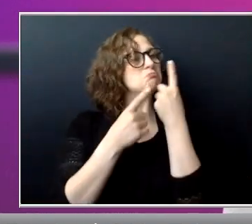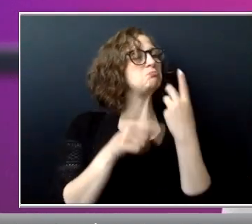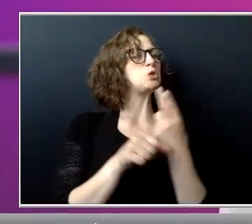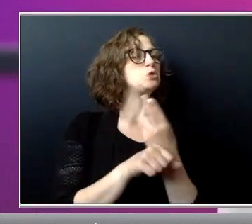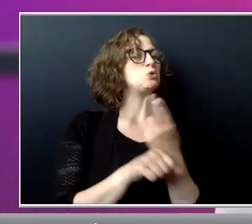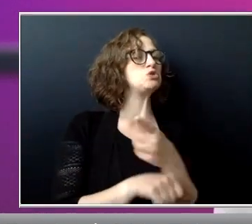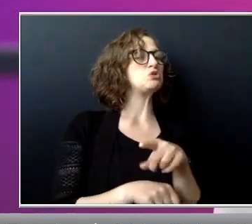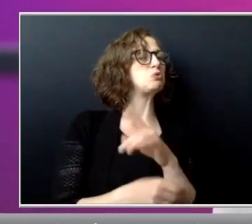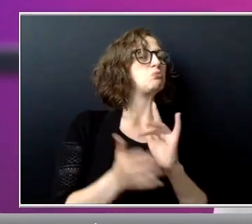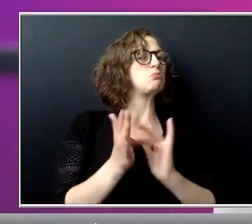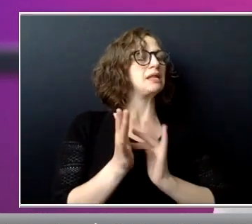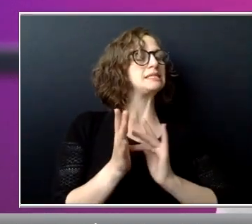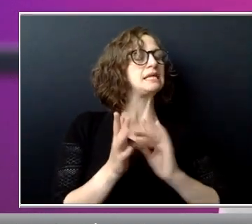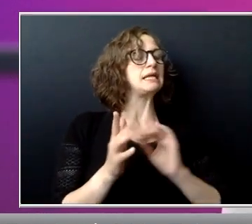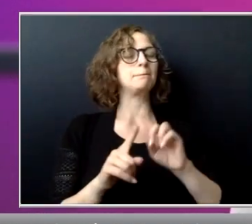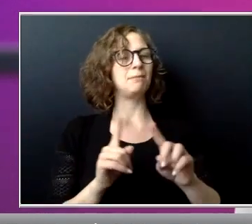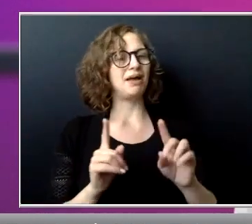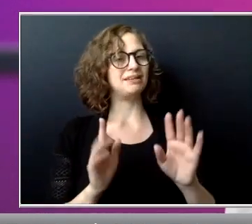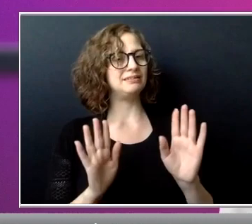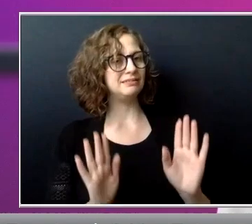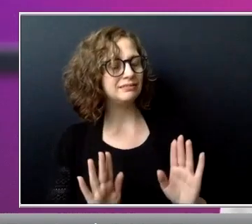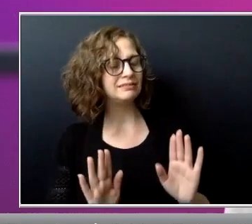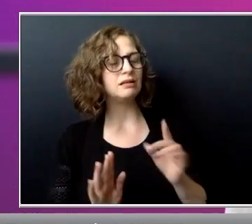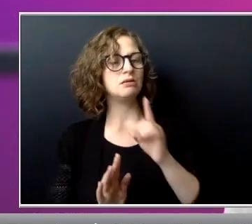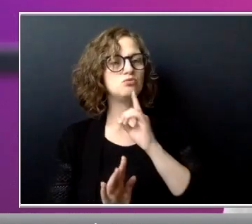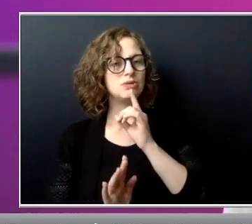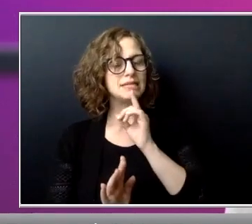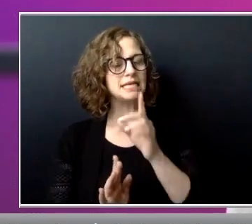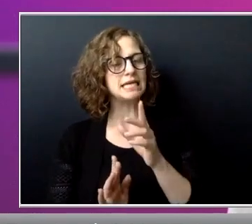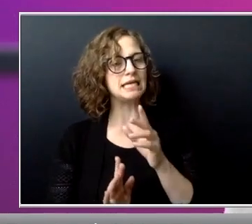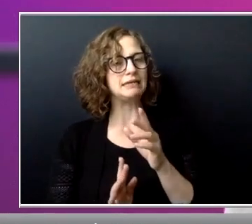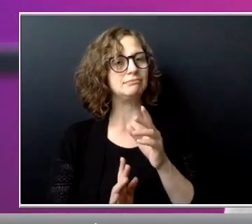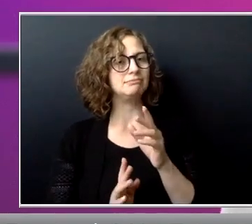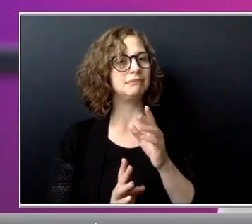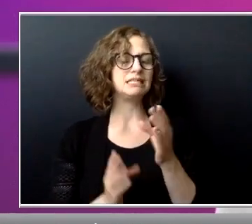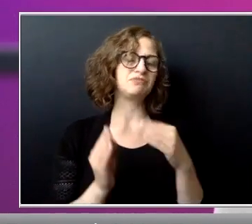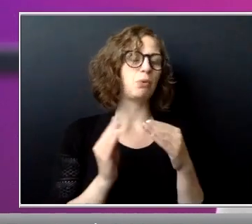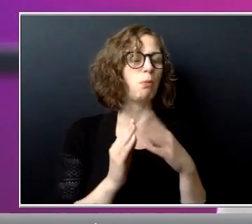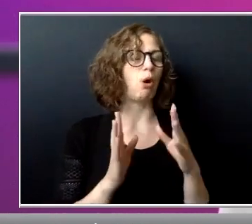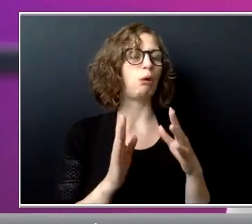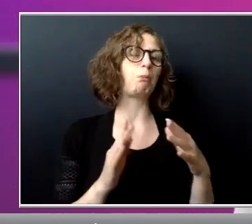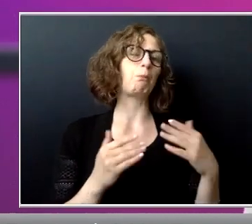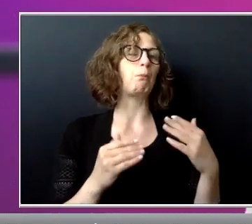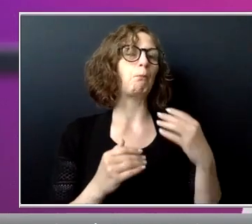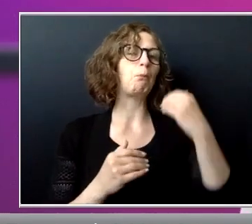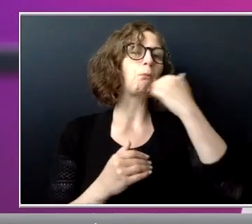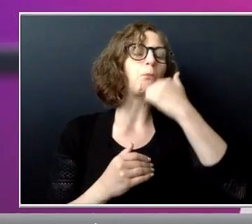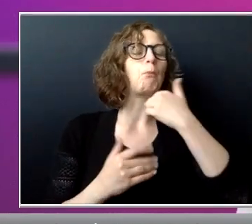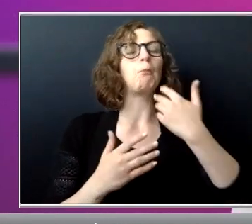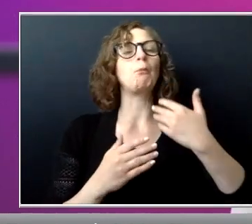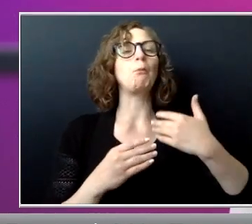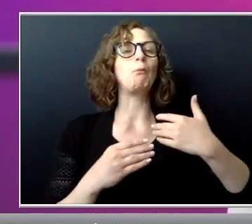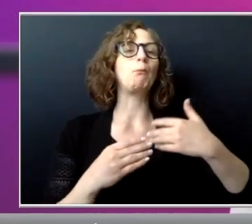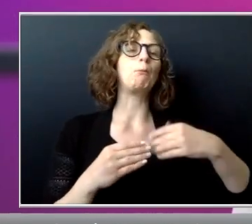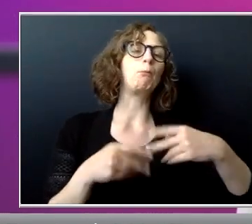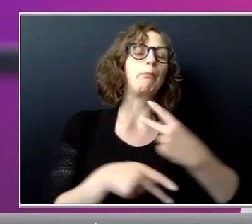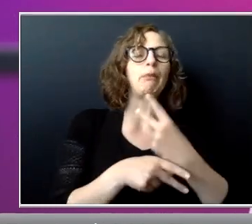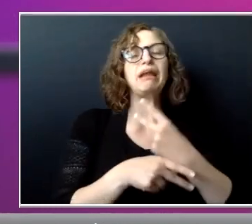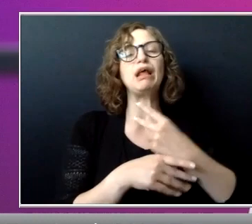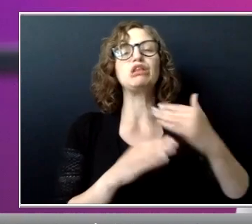type 2 diabetes is really the area where we're going to focus on using those medicines like Ozempic,